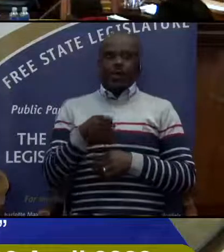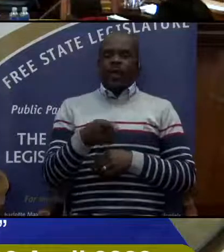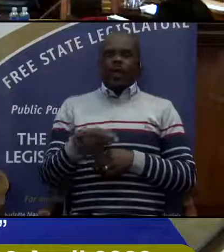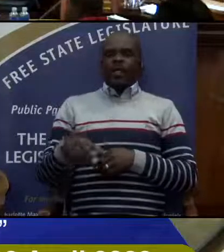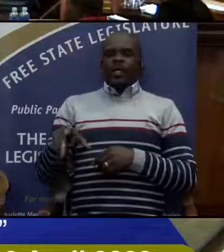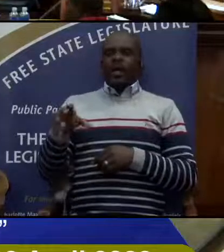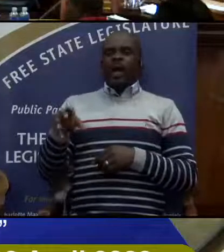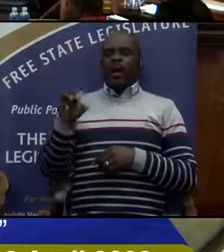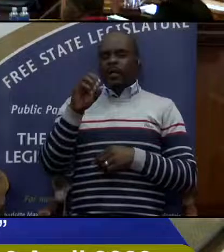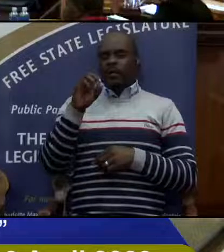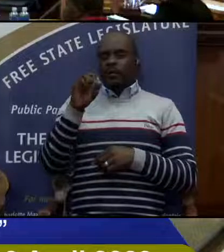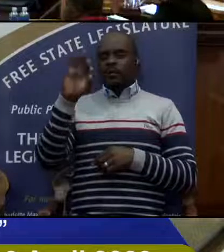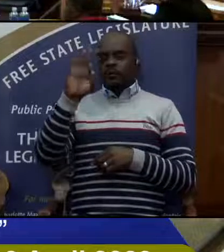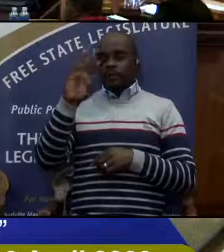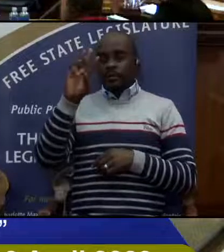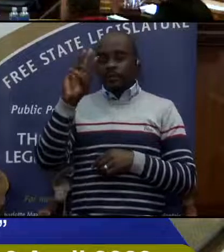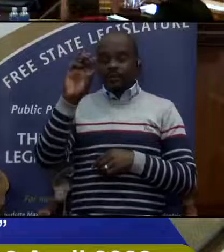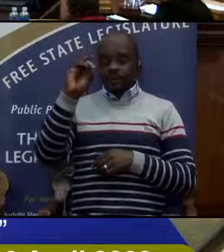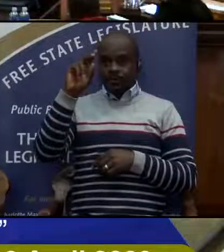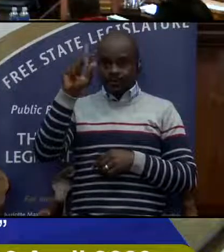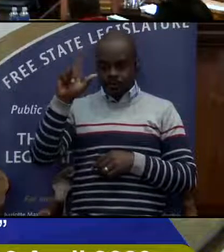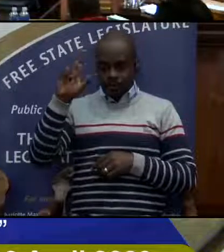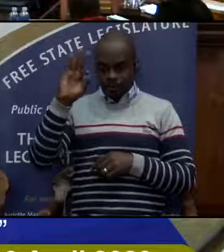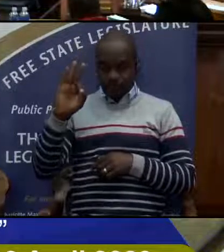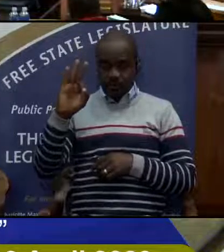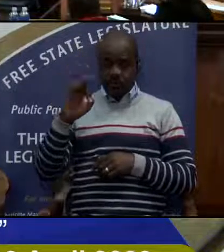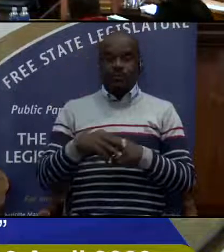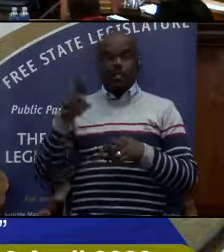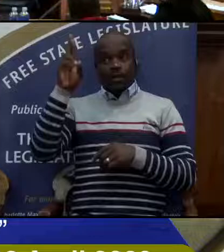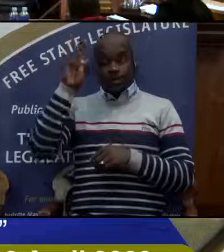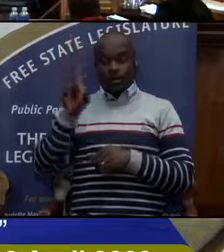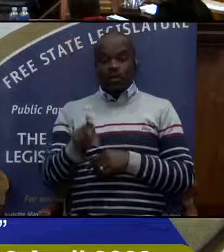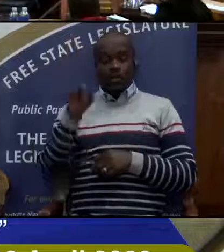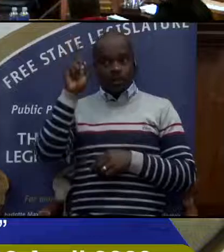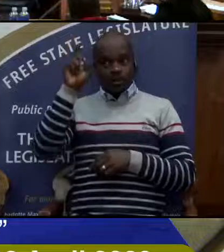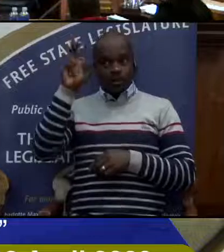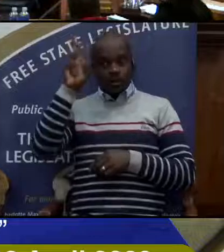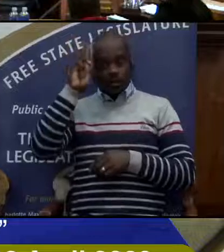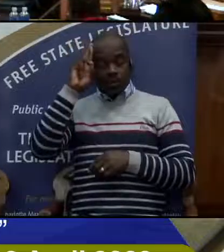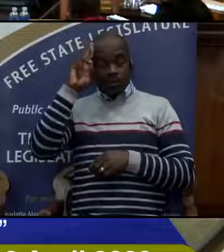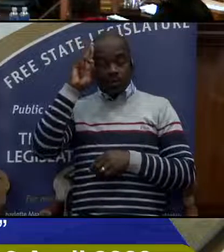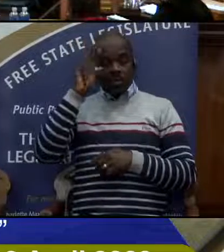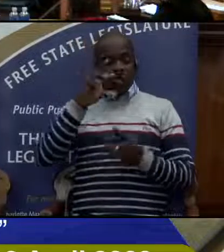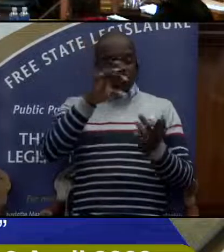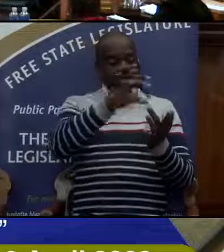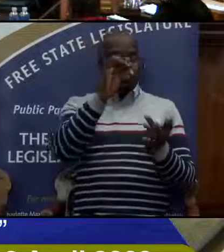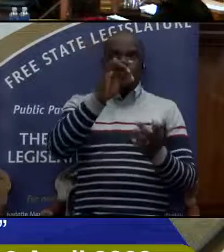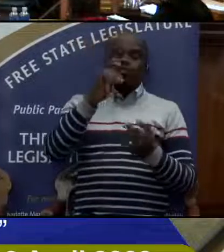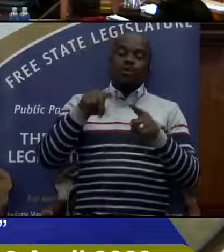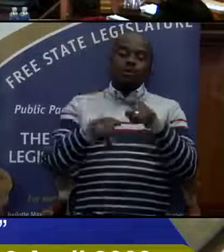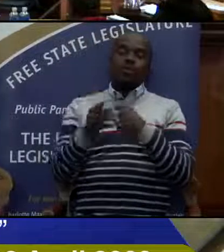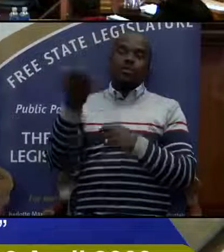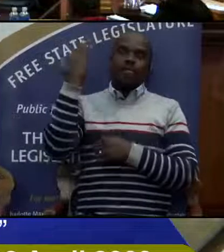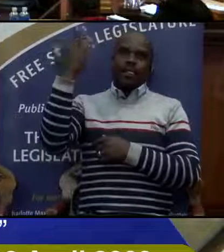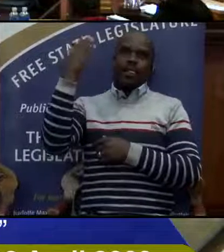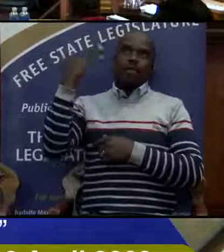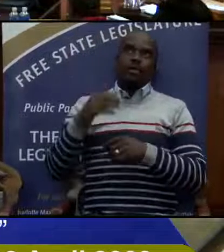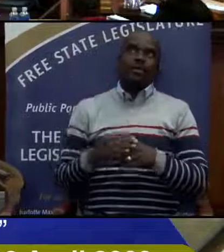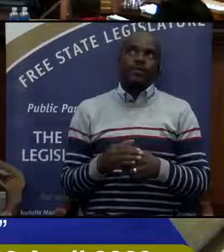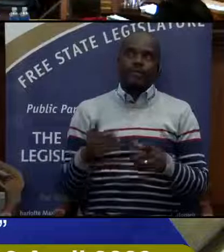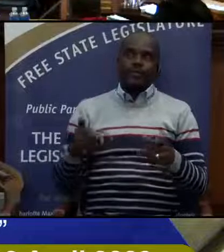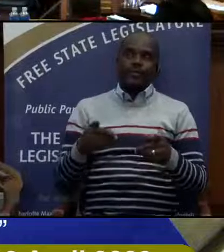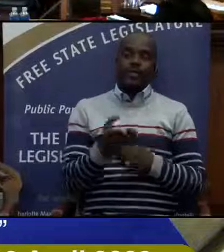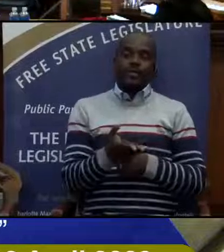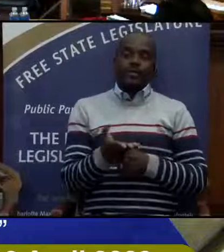remember that conjuring up the ghost of Jan van Riebeeck has a more sinister racial motive in our current